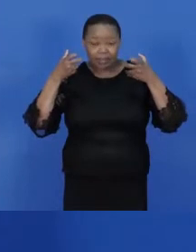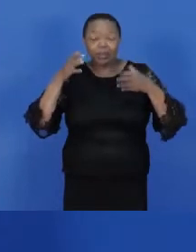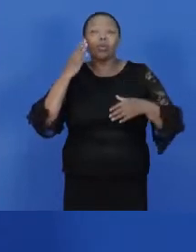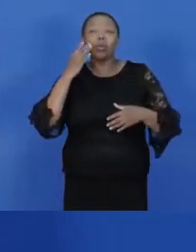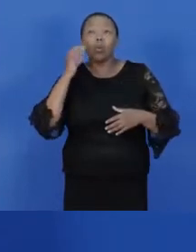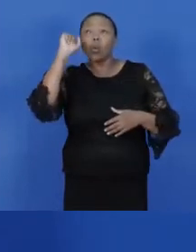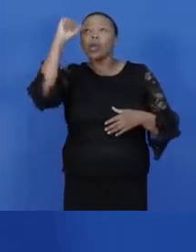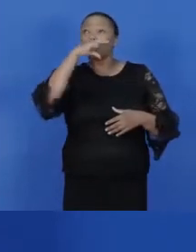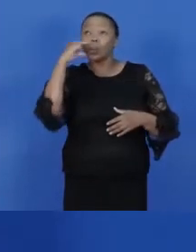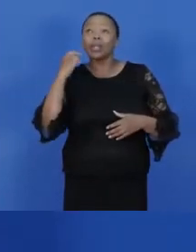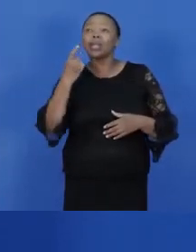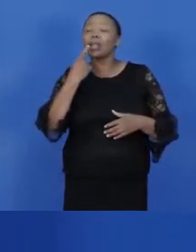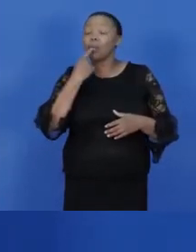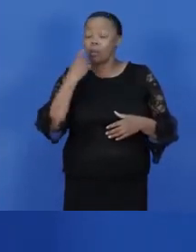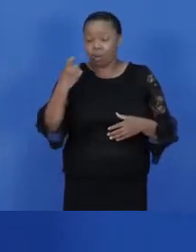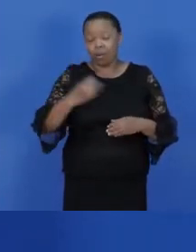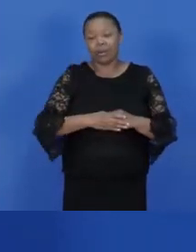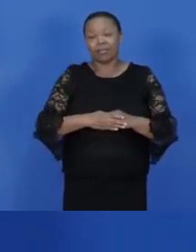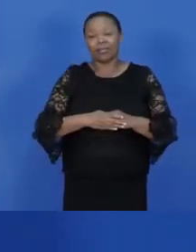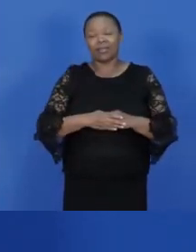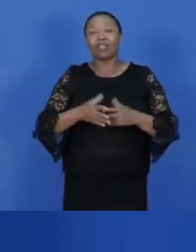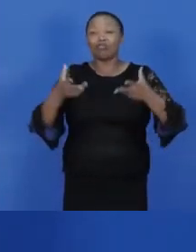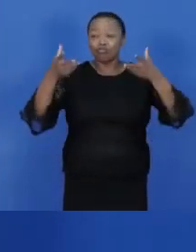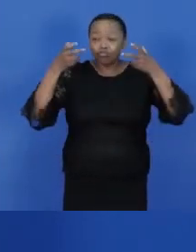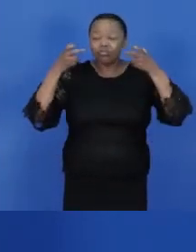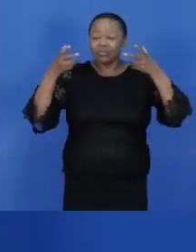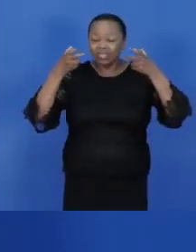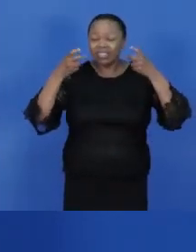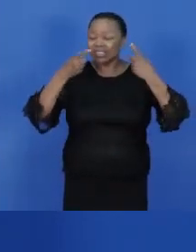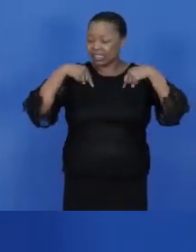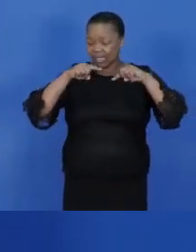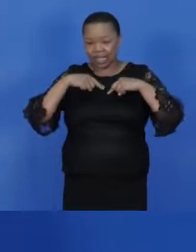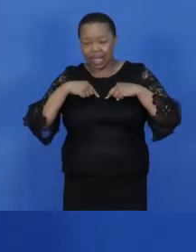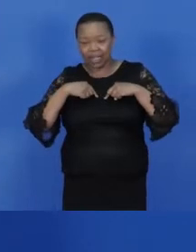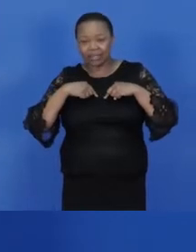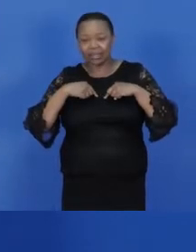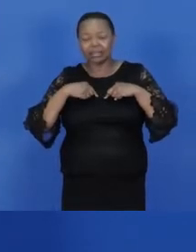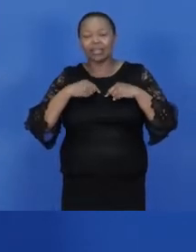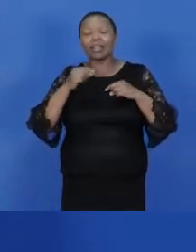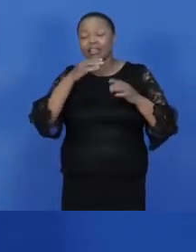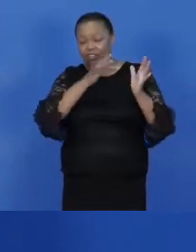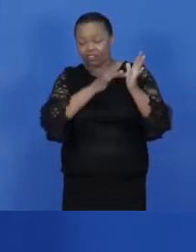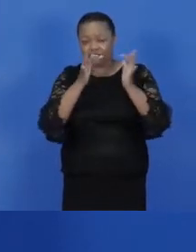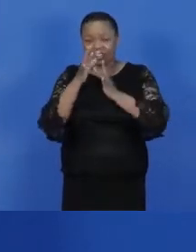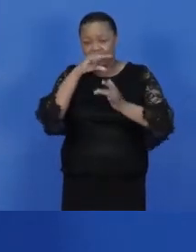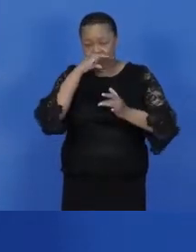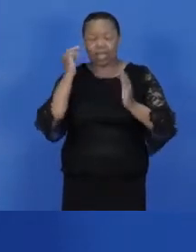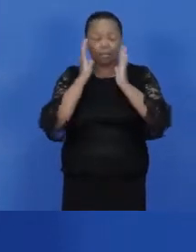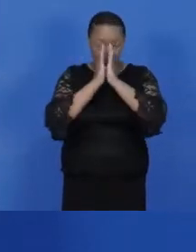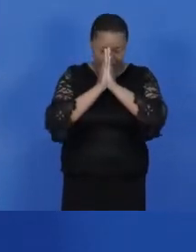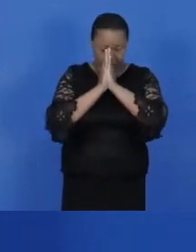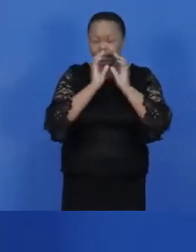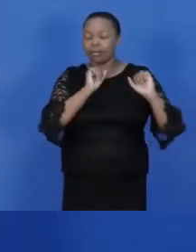name. They are open, oh my heavenly Father, mighty God, so that you can listen unto us, so that you can listen unto our cries. In Jesus' name